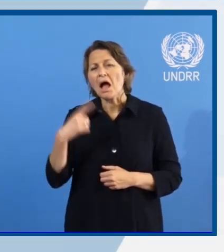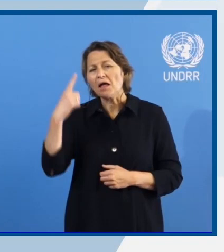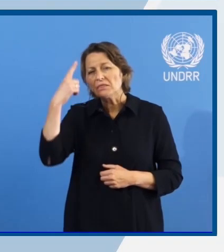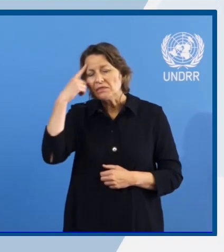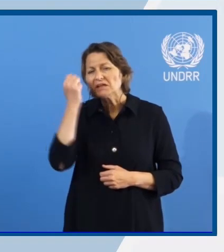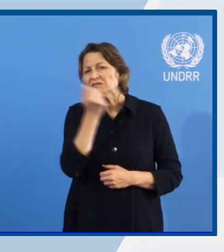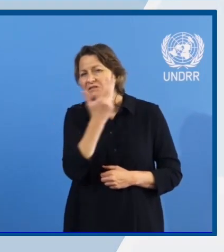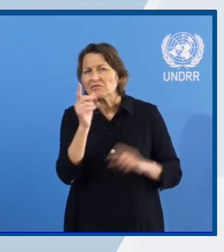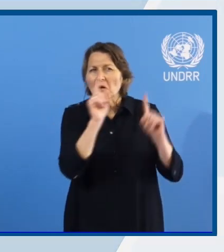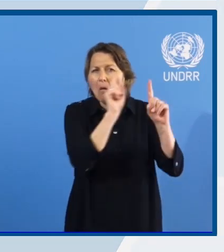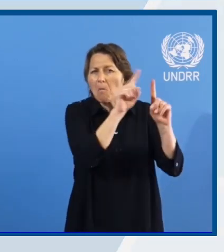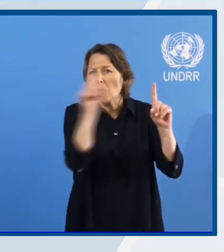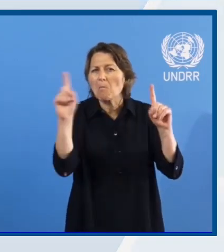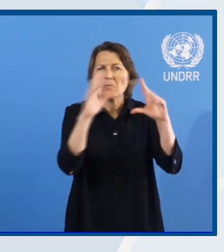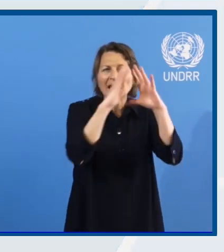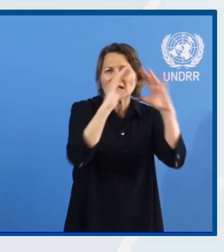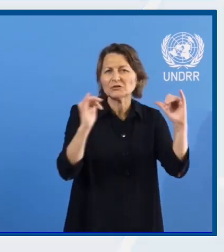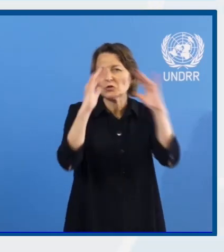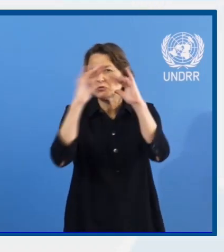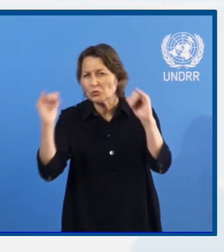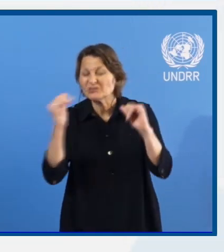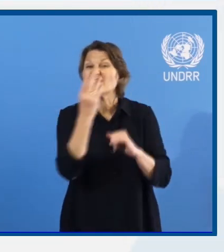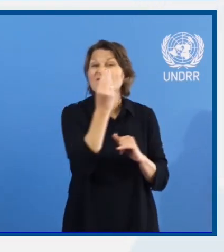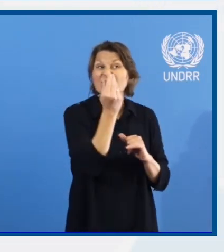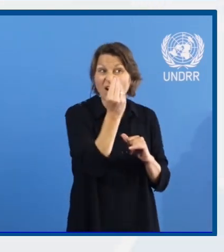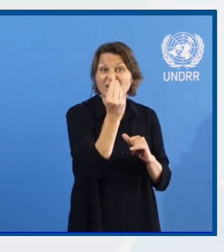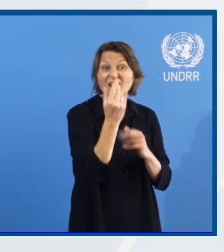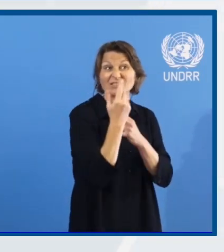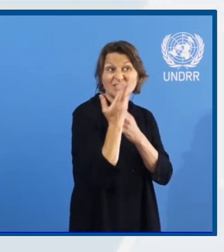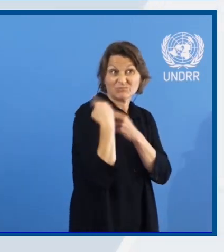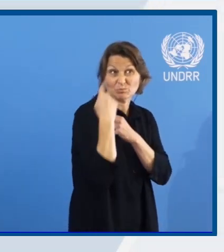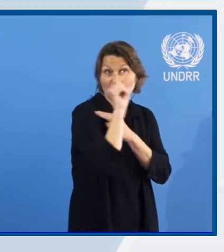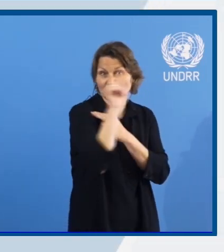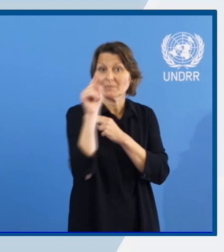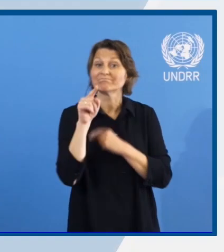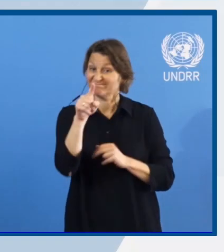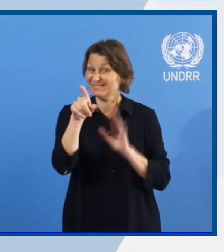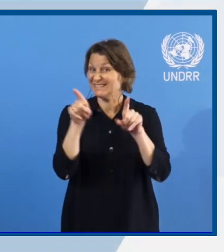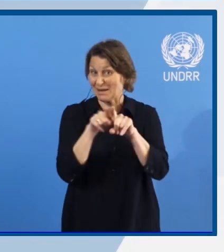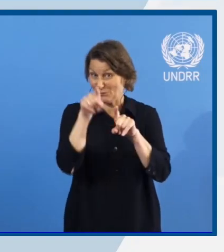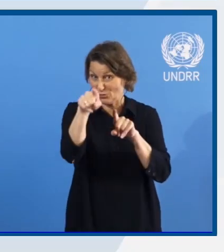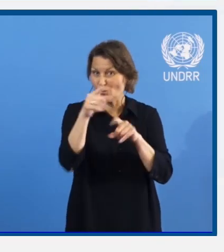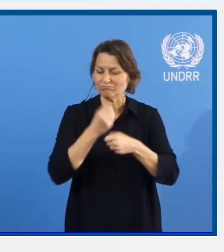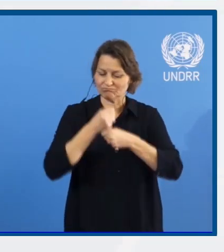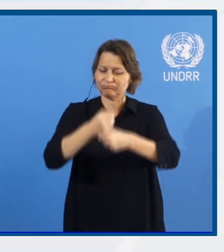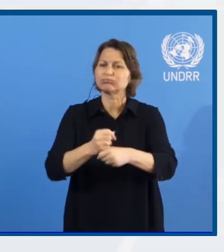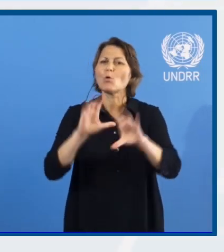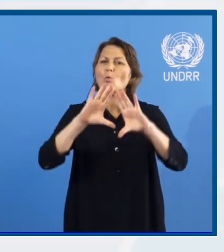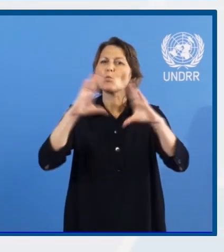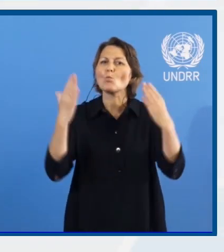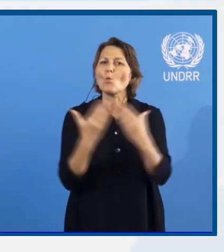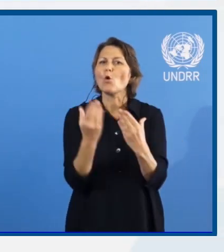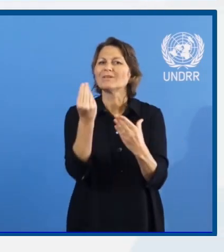like the one you represent, already have good examples on how to do this. Of course, we work very